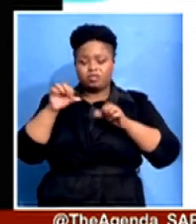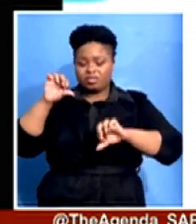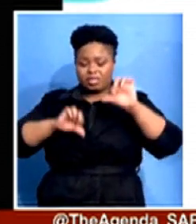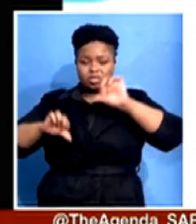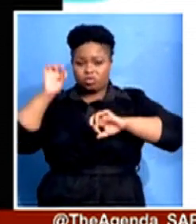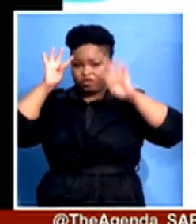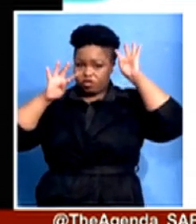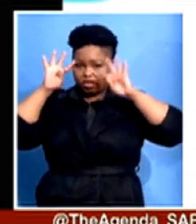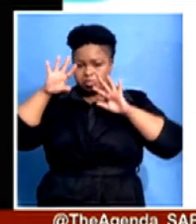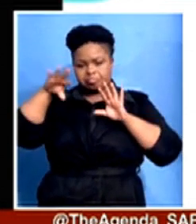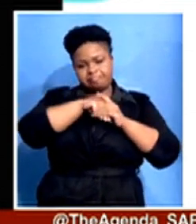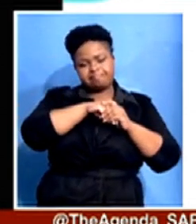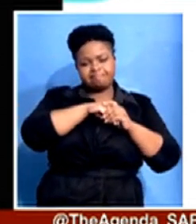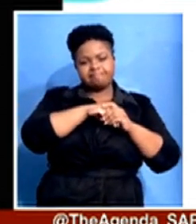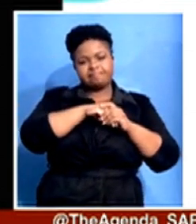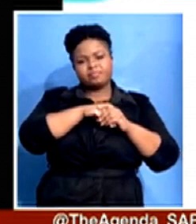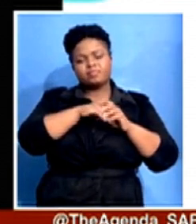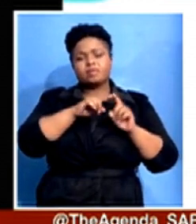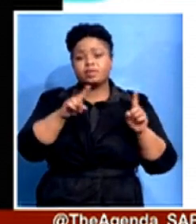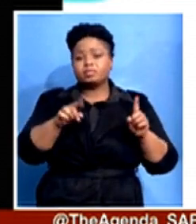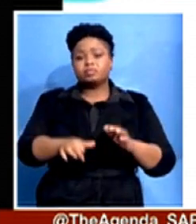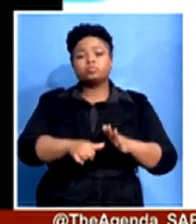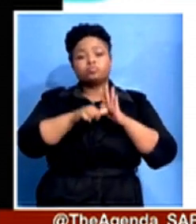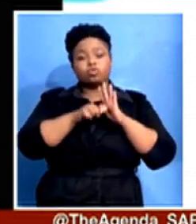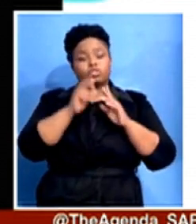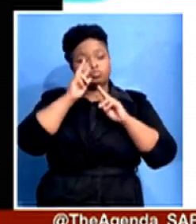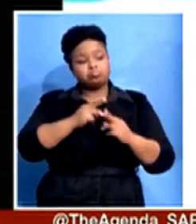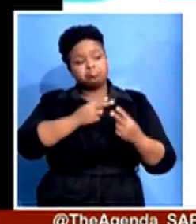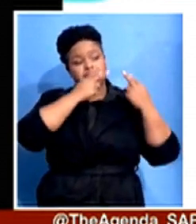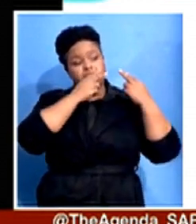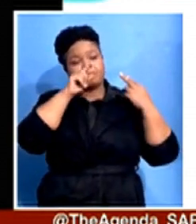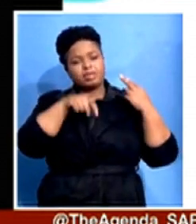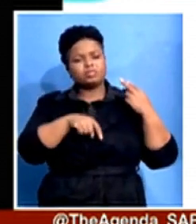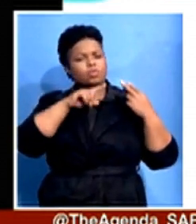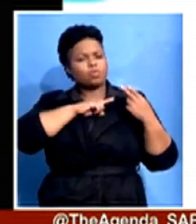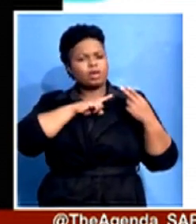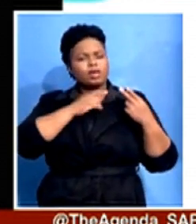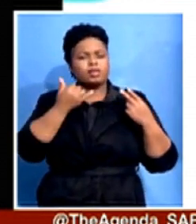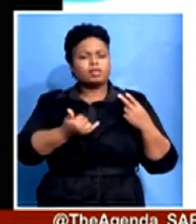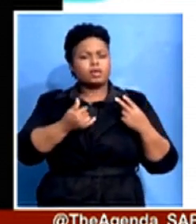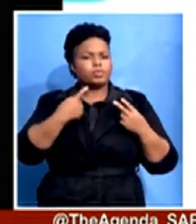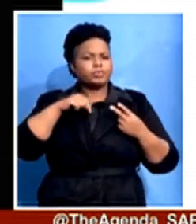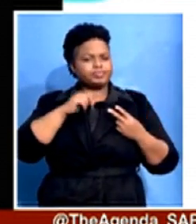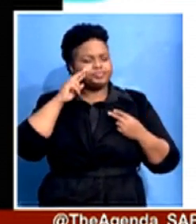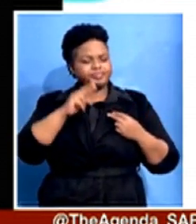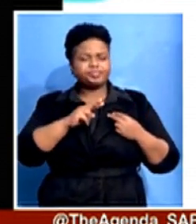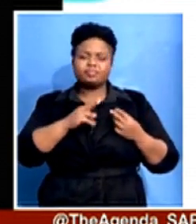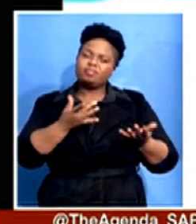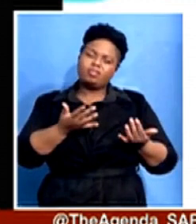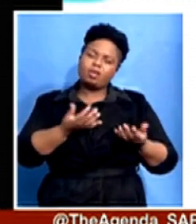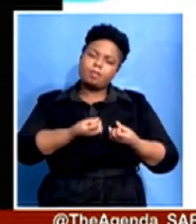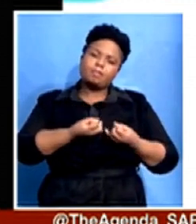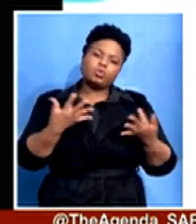very important reflection we should have is when we look at pretty much most of these vaccines, they were developed